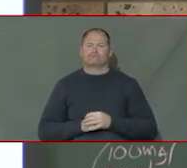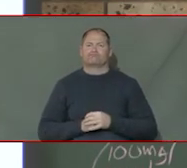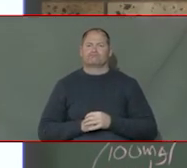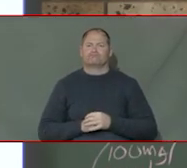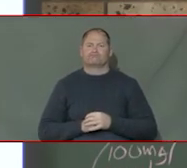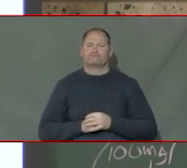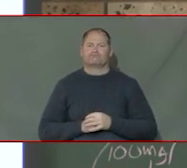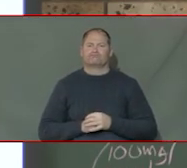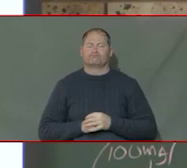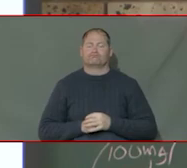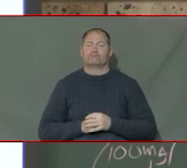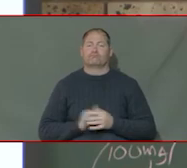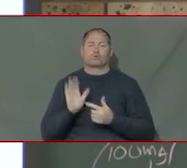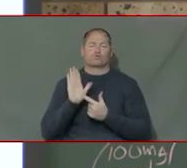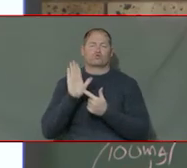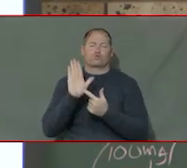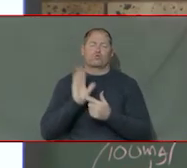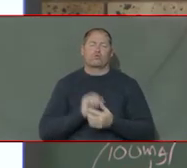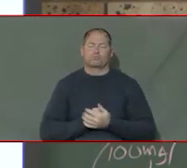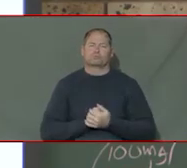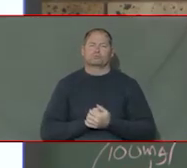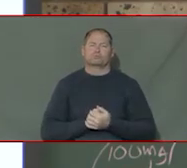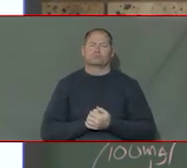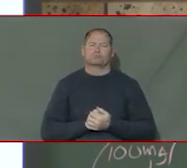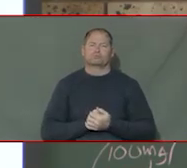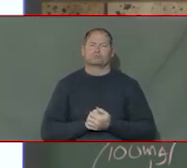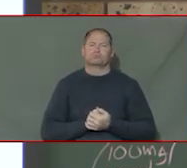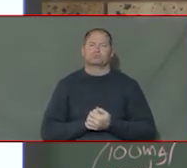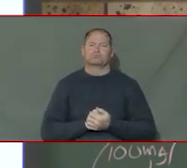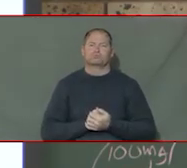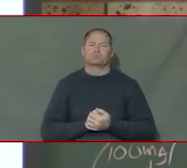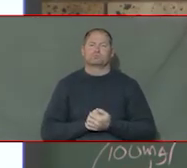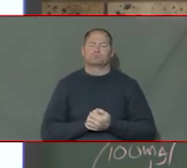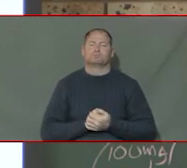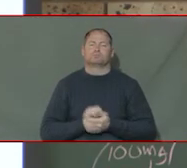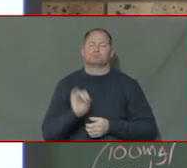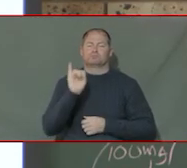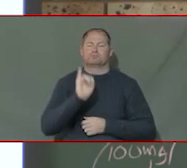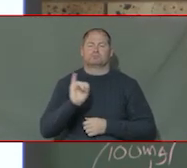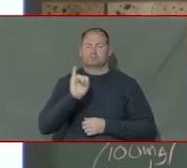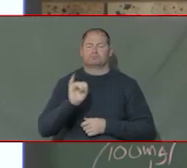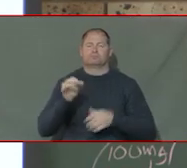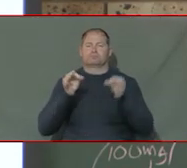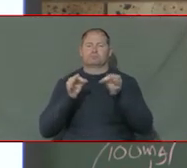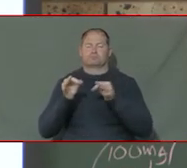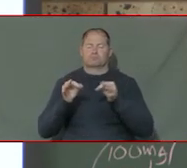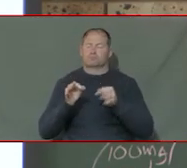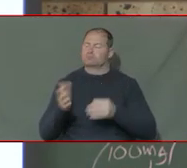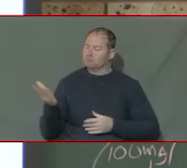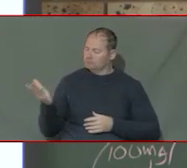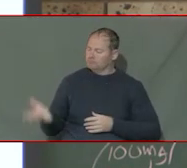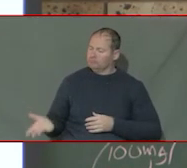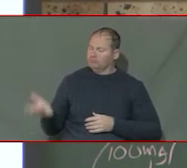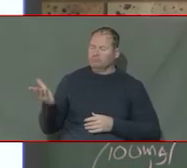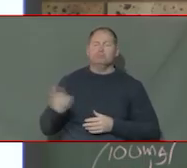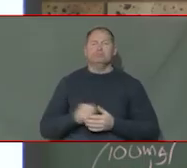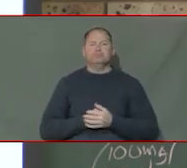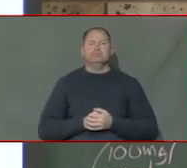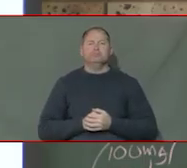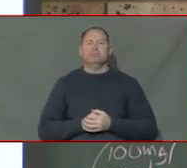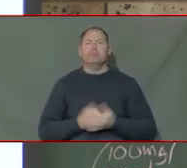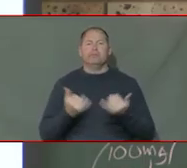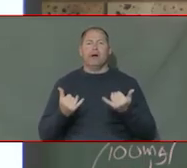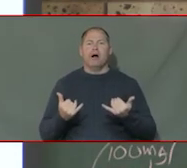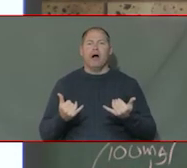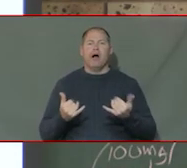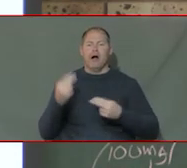And also what I've shown here, it's all under the control of insulin. So what then does the opposite